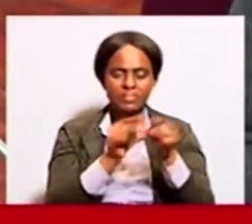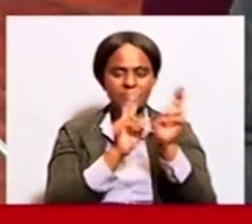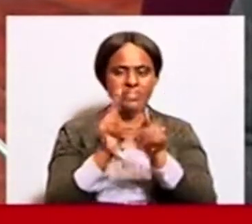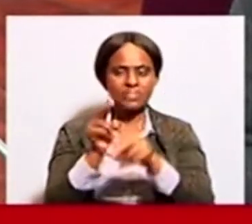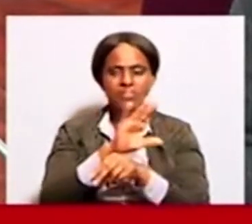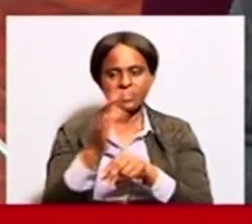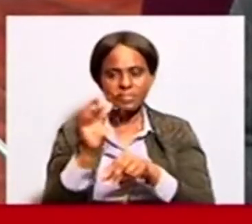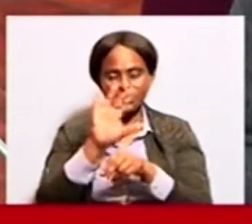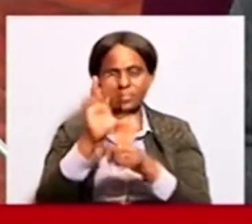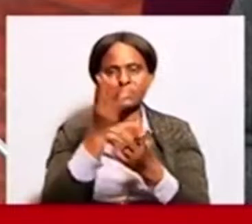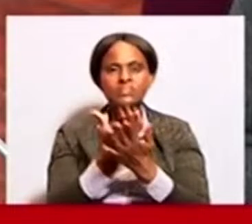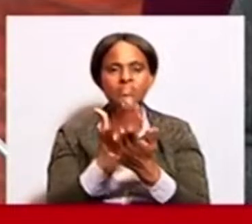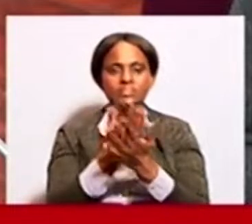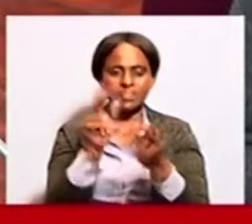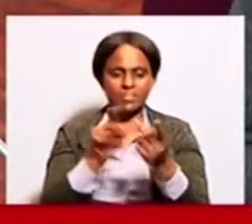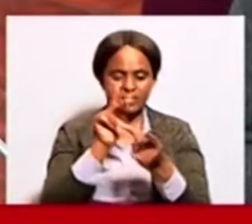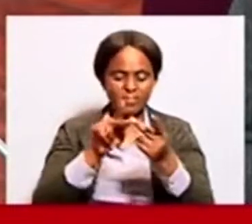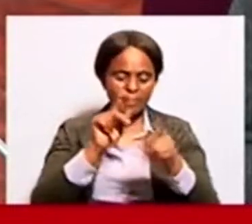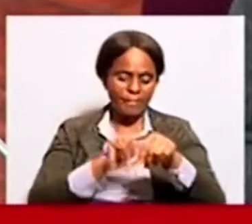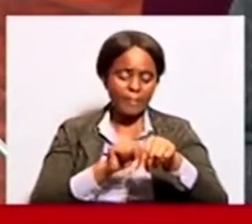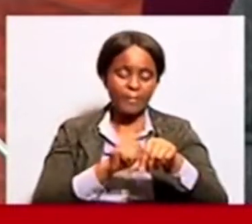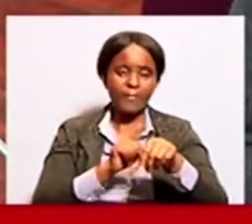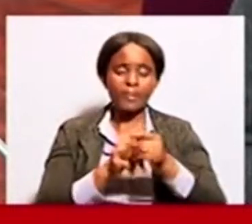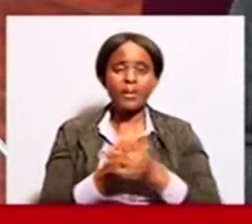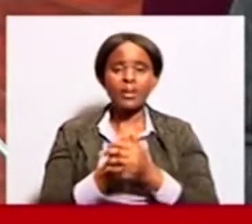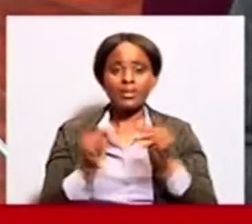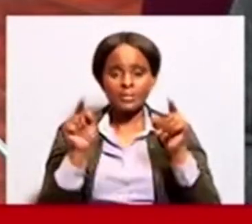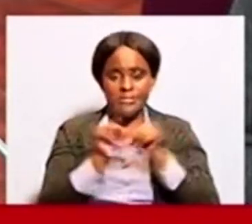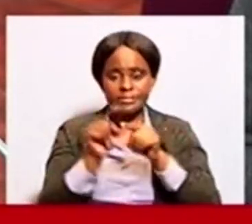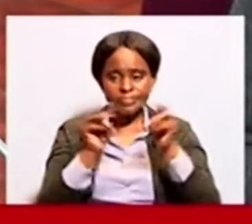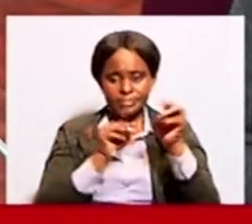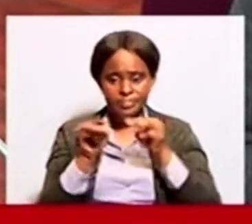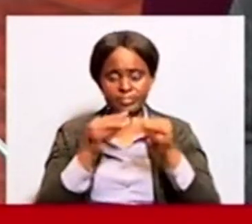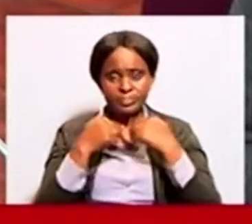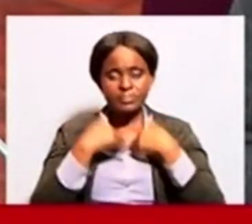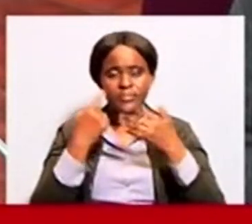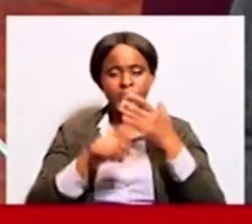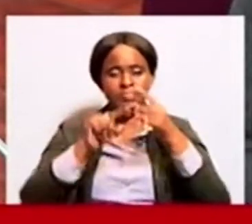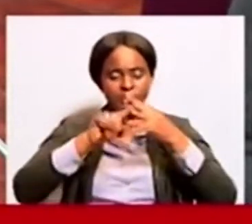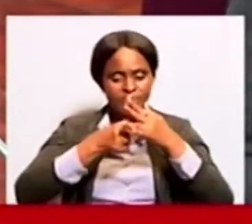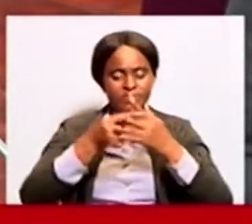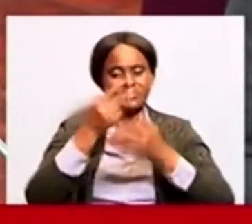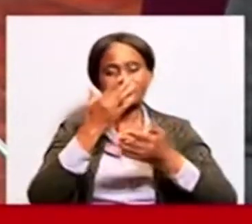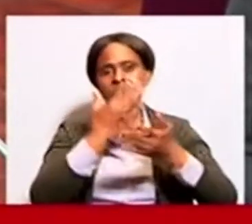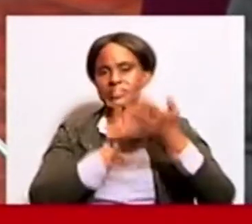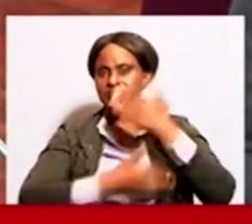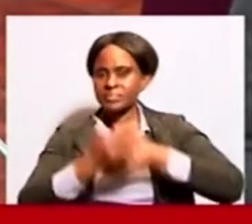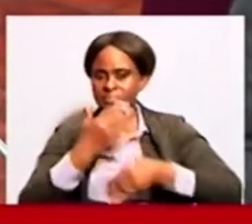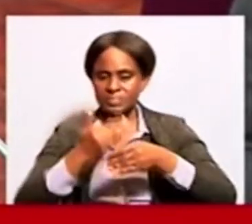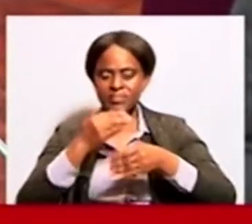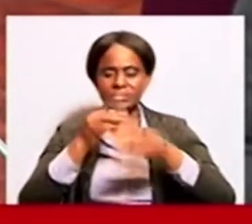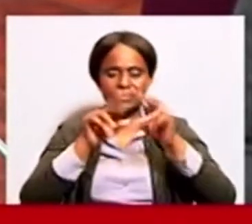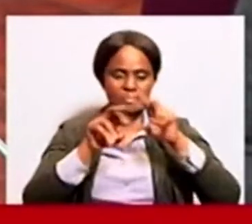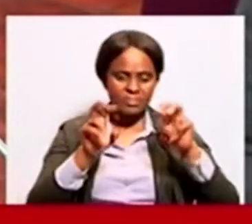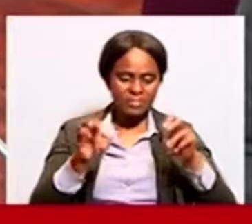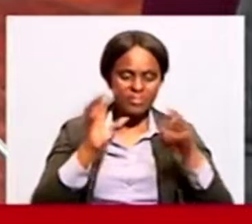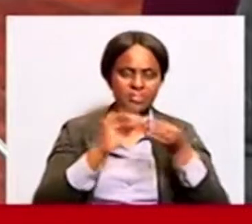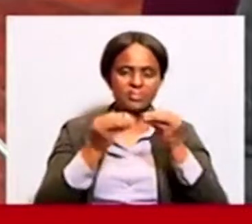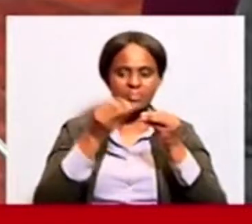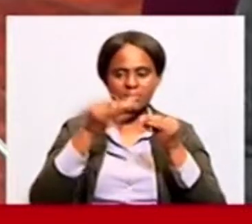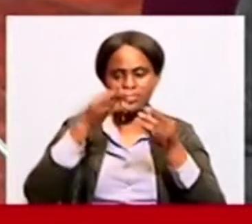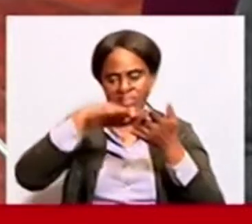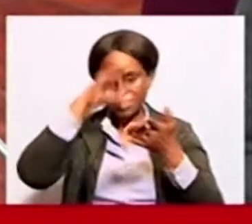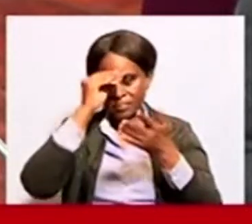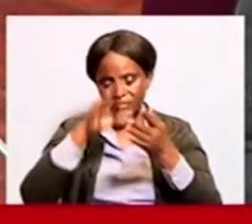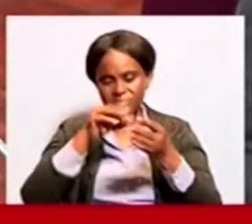to their requests timely. Also, management has started the physical verification of number of learners enrolled